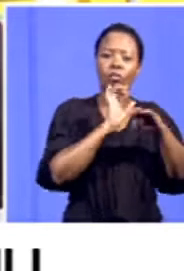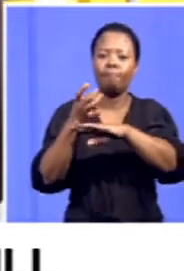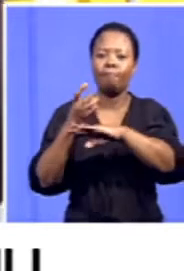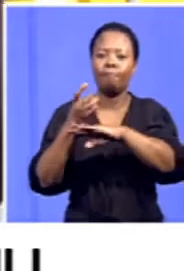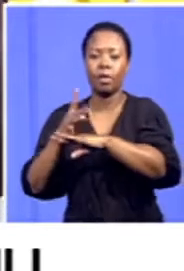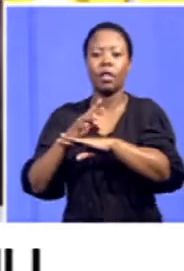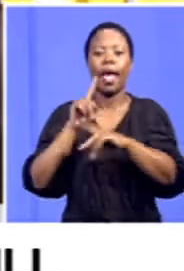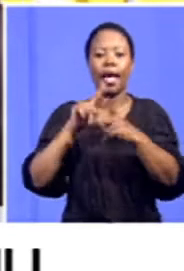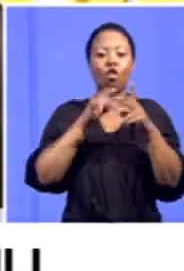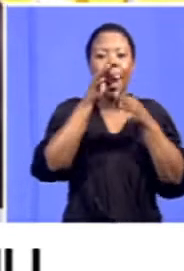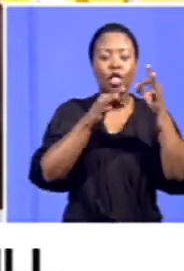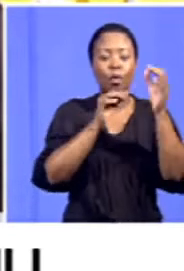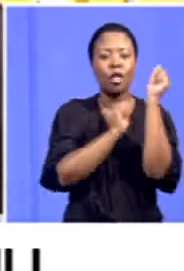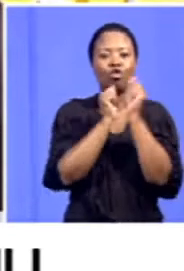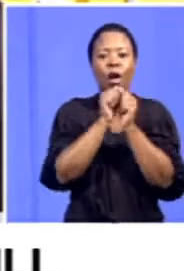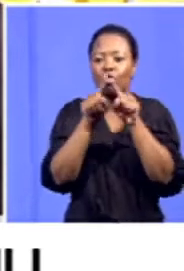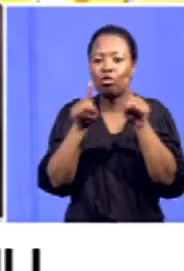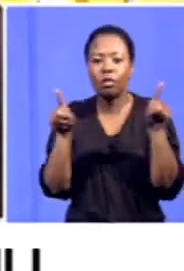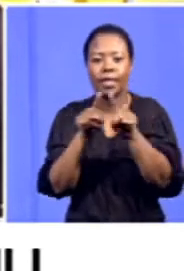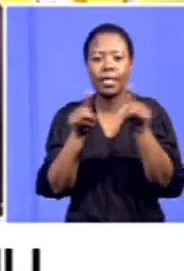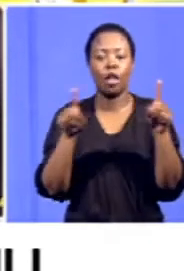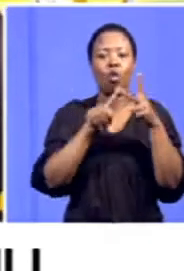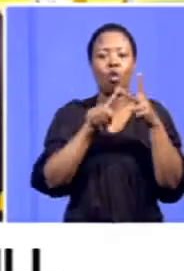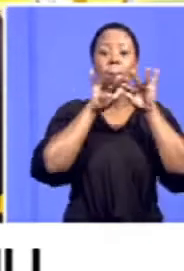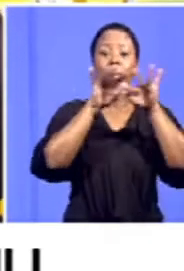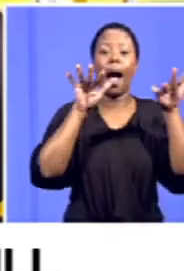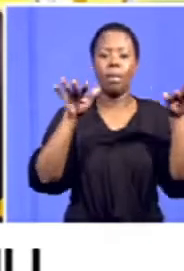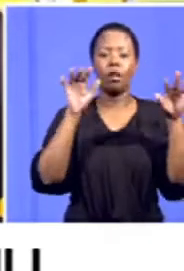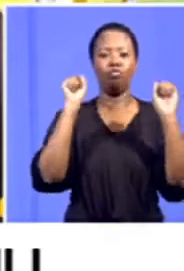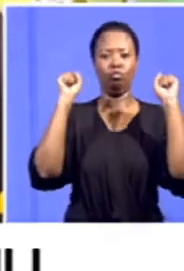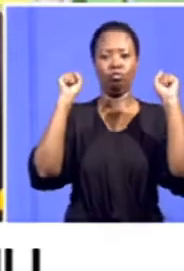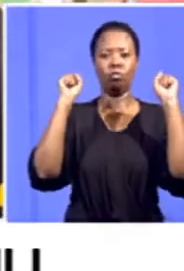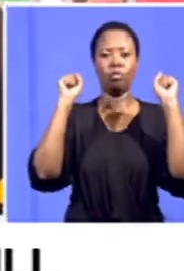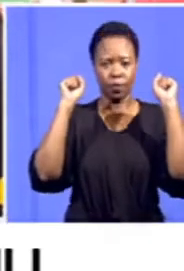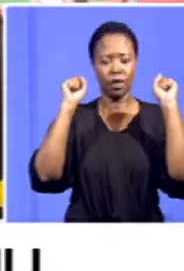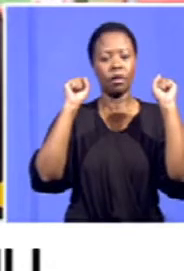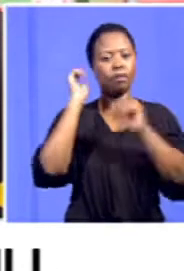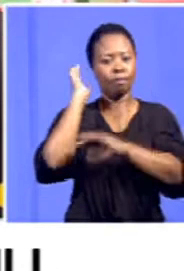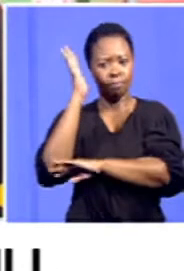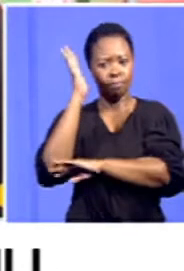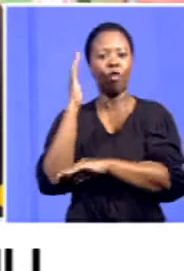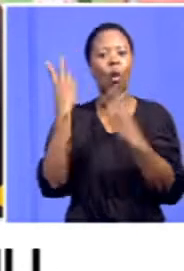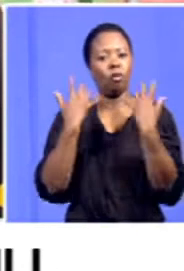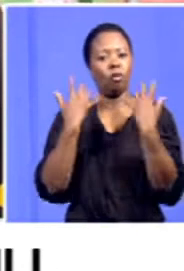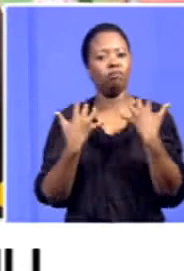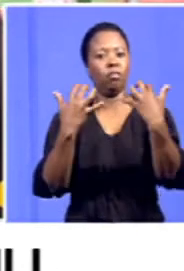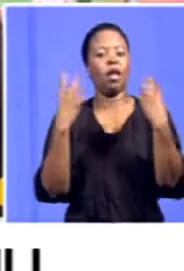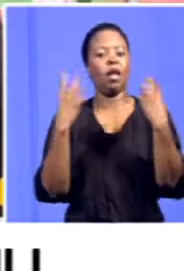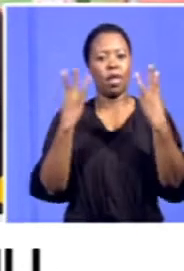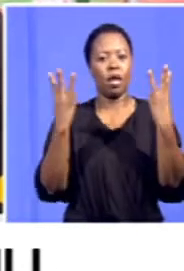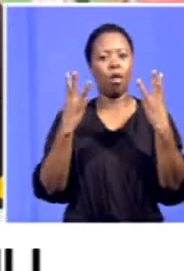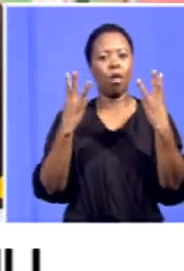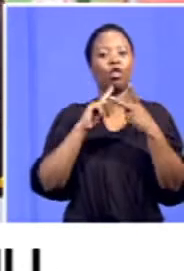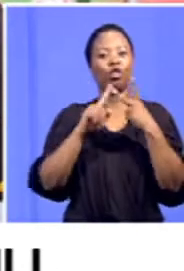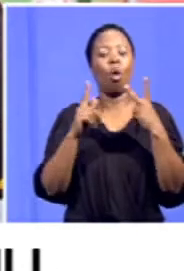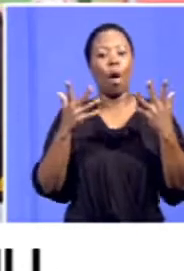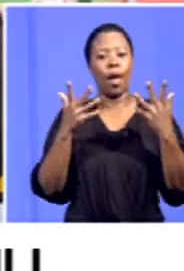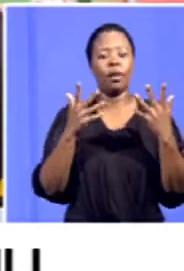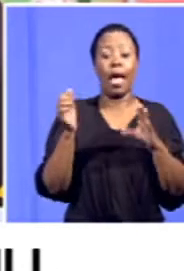structures, because public hearings we are expecting must be undertaken by the Portfolio Committee on Employment and Labour.